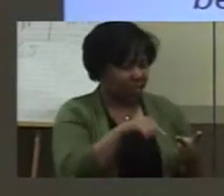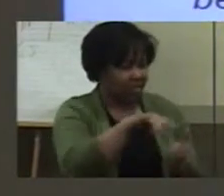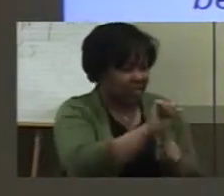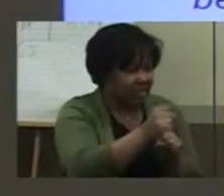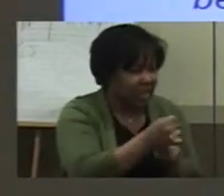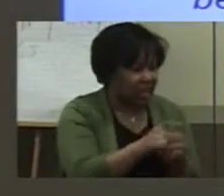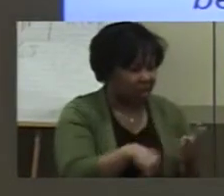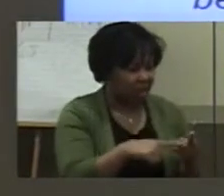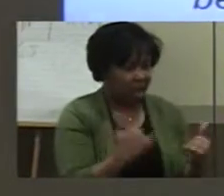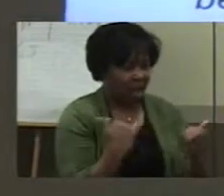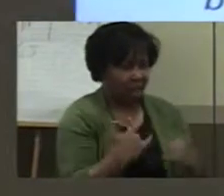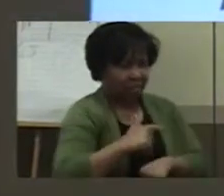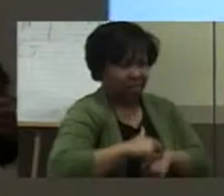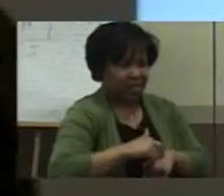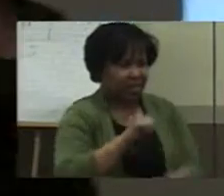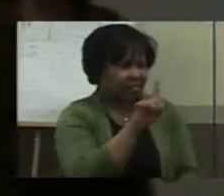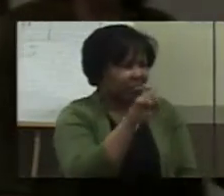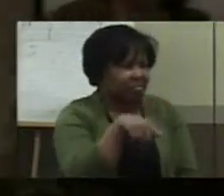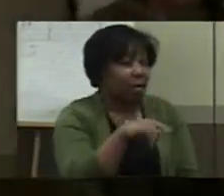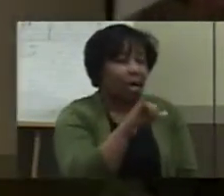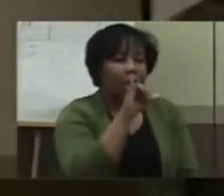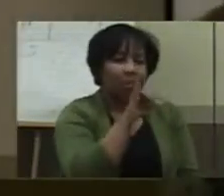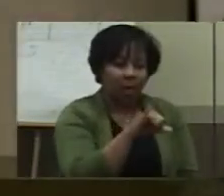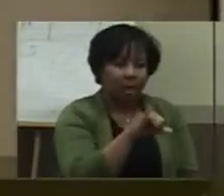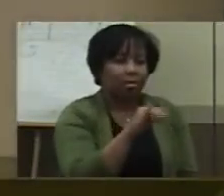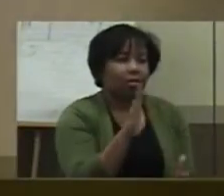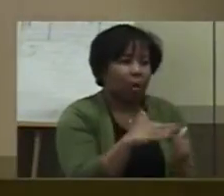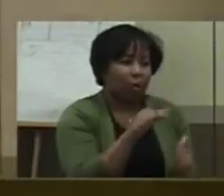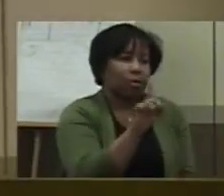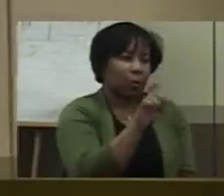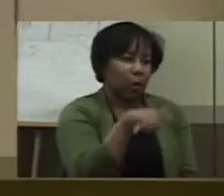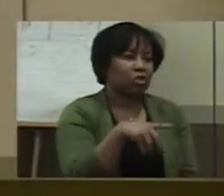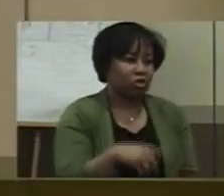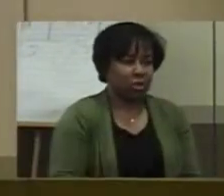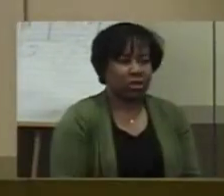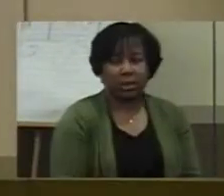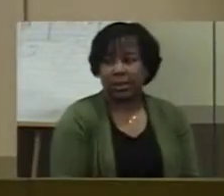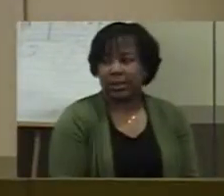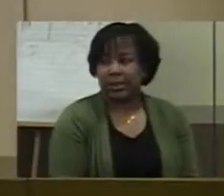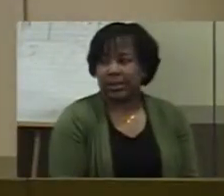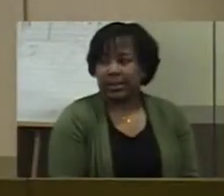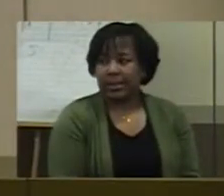at this time? This is the ultimate question.